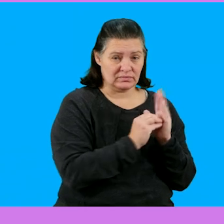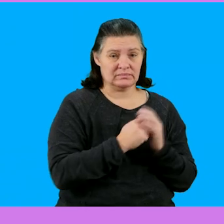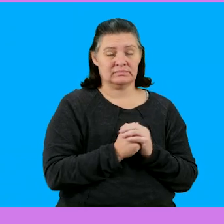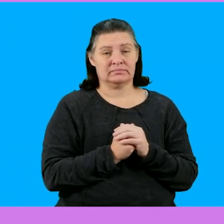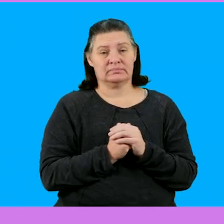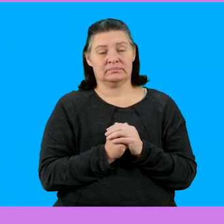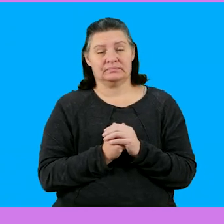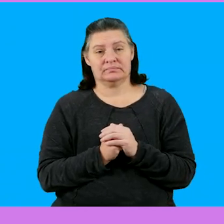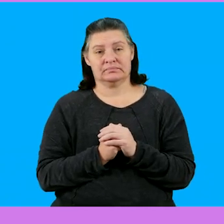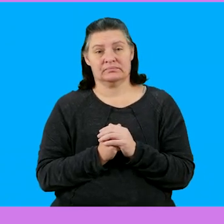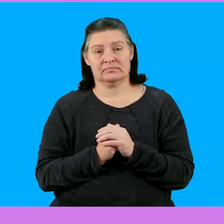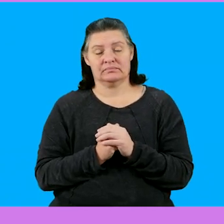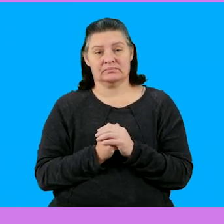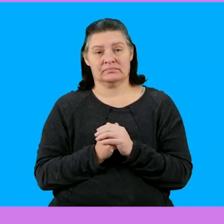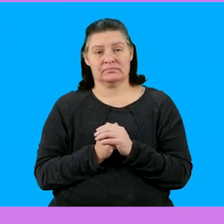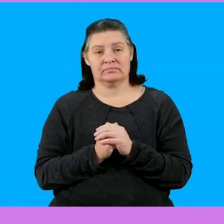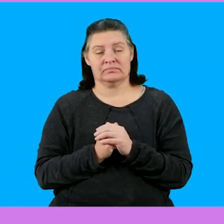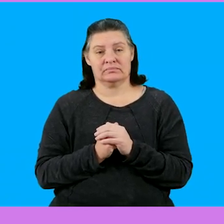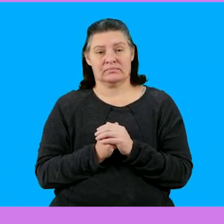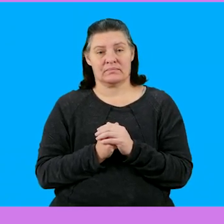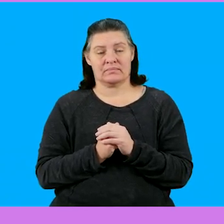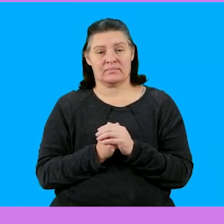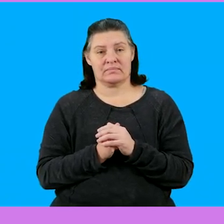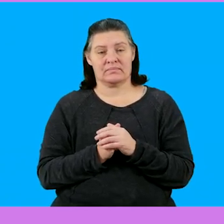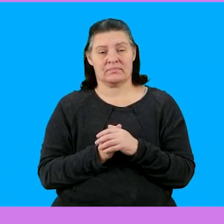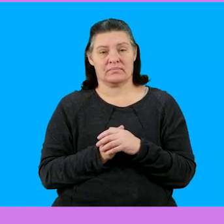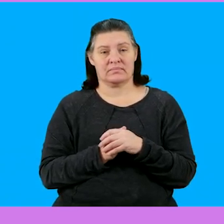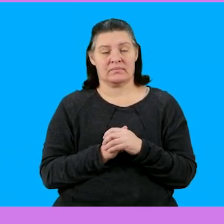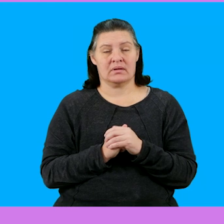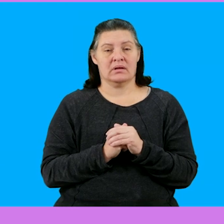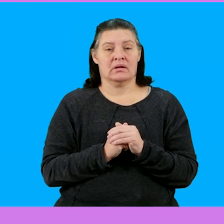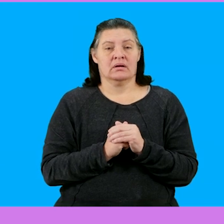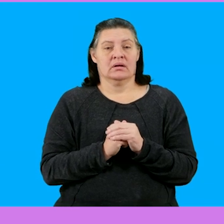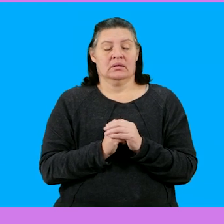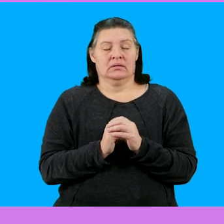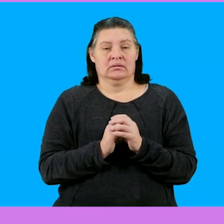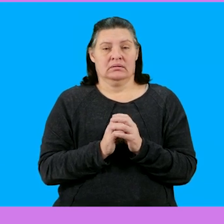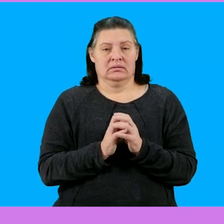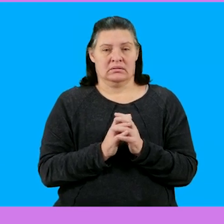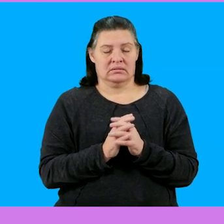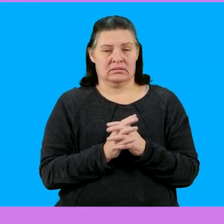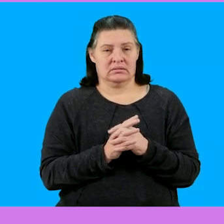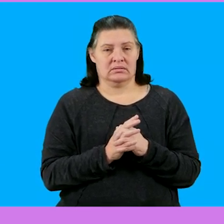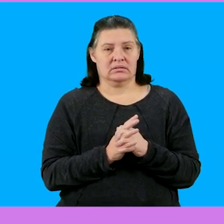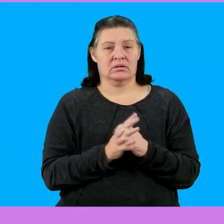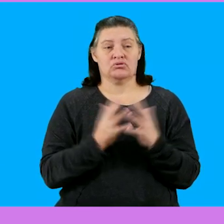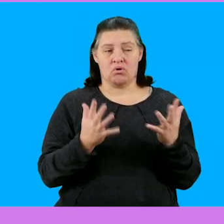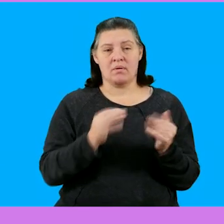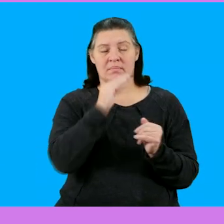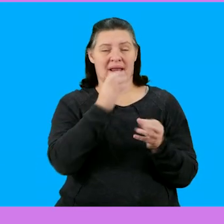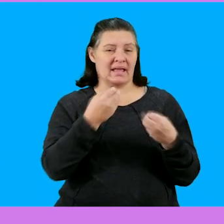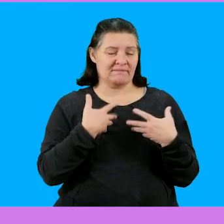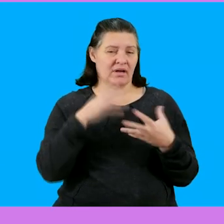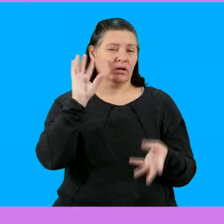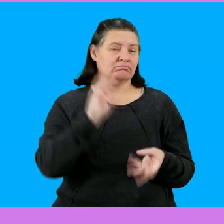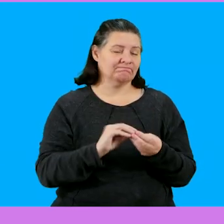208,427 rand and 80 cents plus our 12,505 rand and 67 cents. So that will